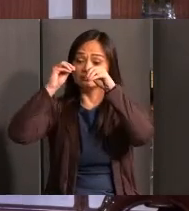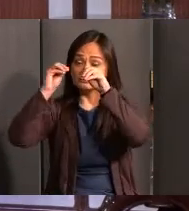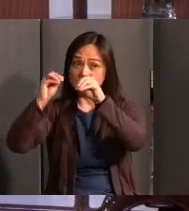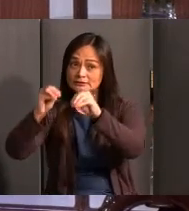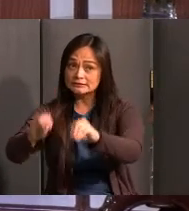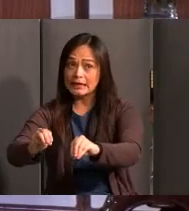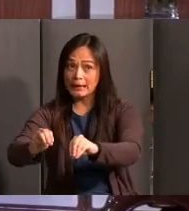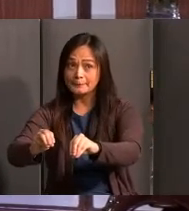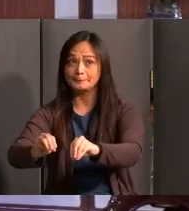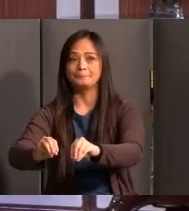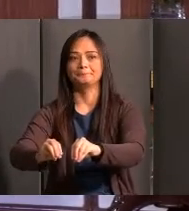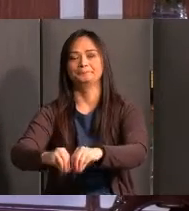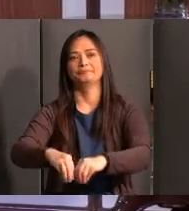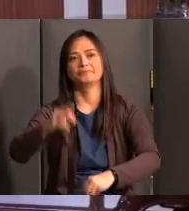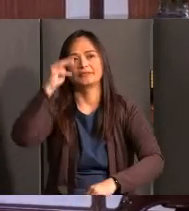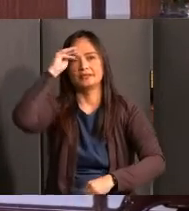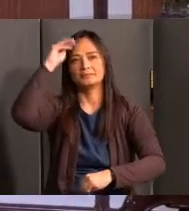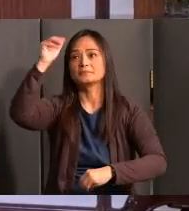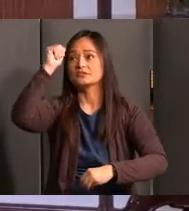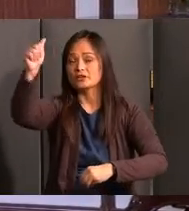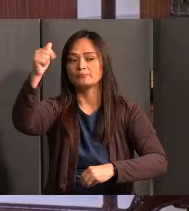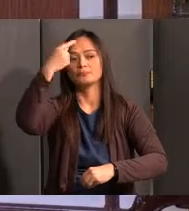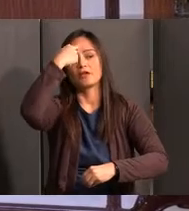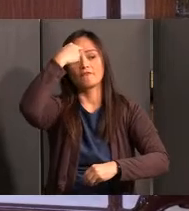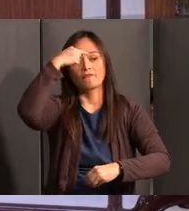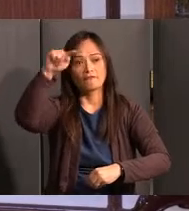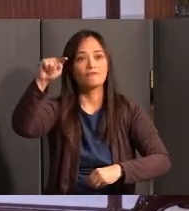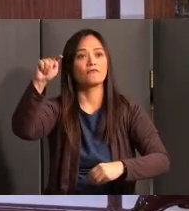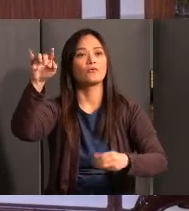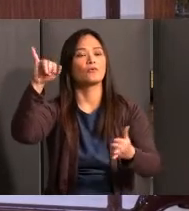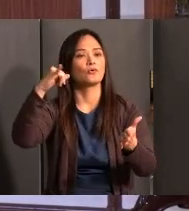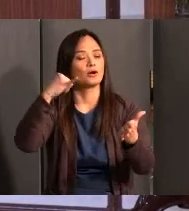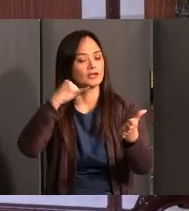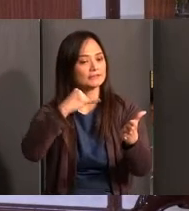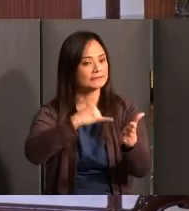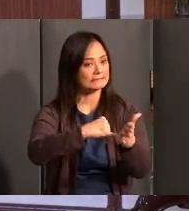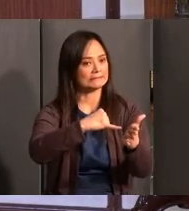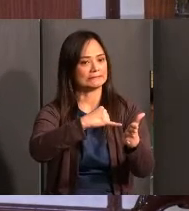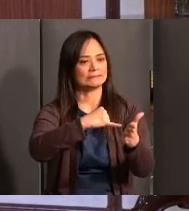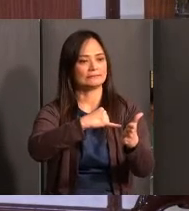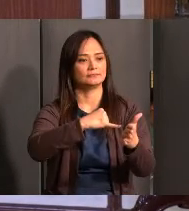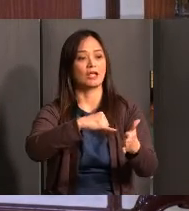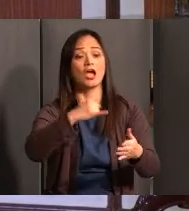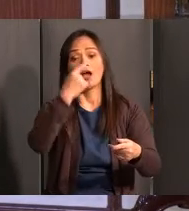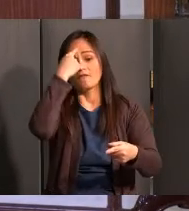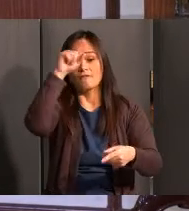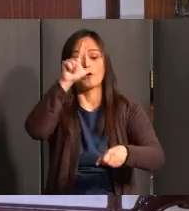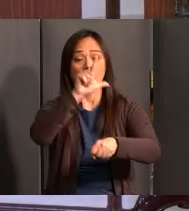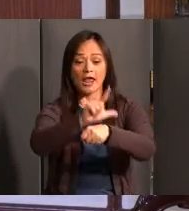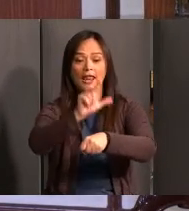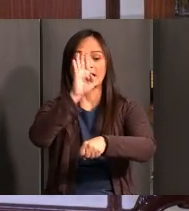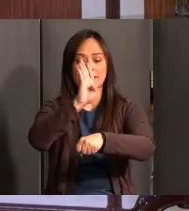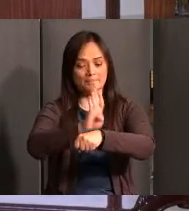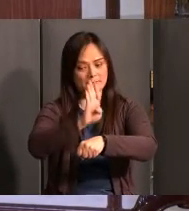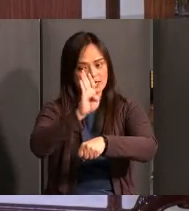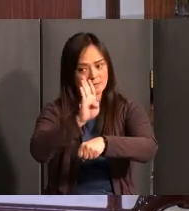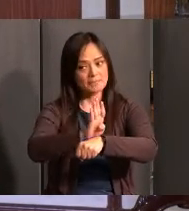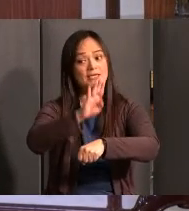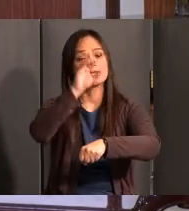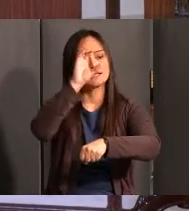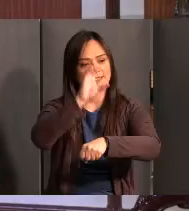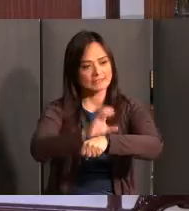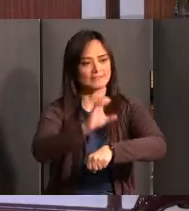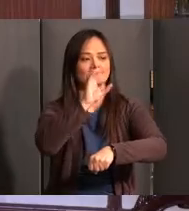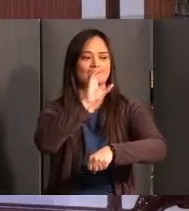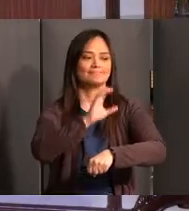He gave Himself for the Lighthouse Bible